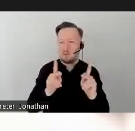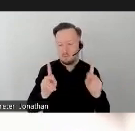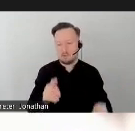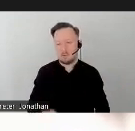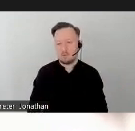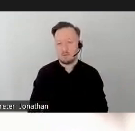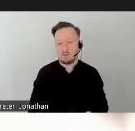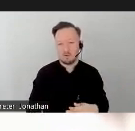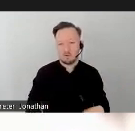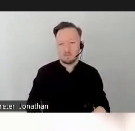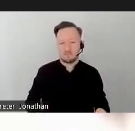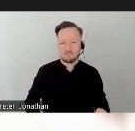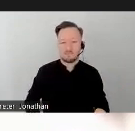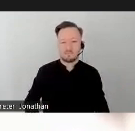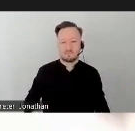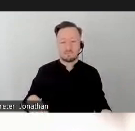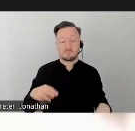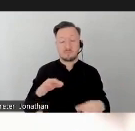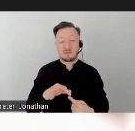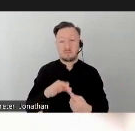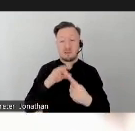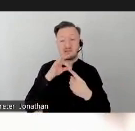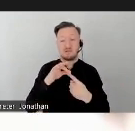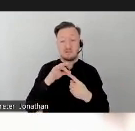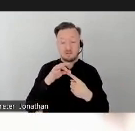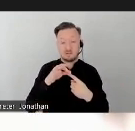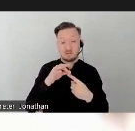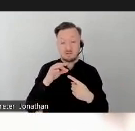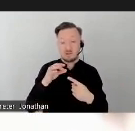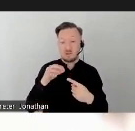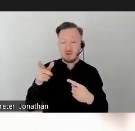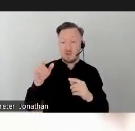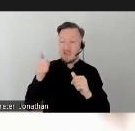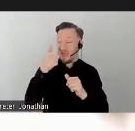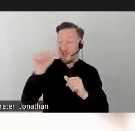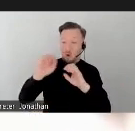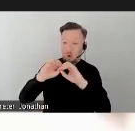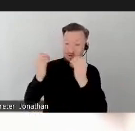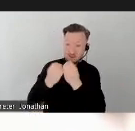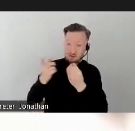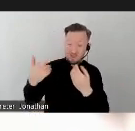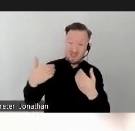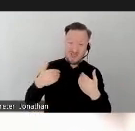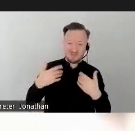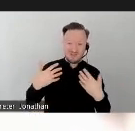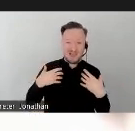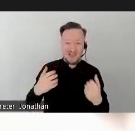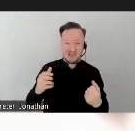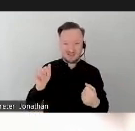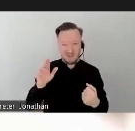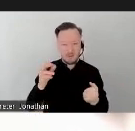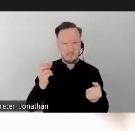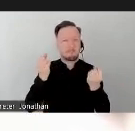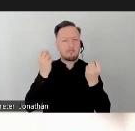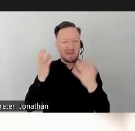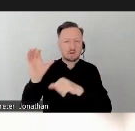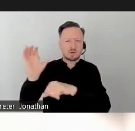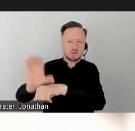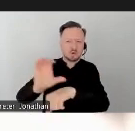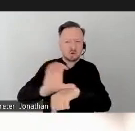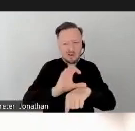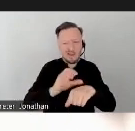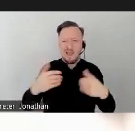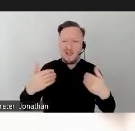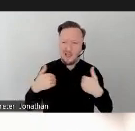capacity. And particularly for organizations that offer health fairs, we find that many churches have their own versions of a health fair, and